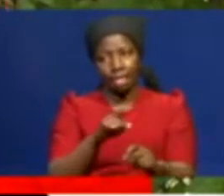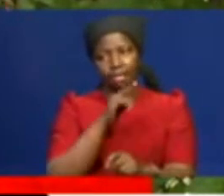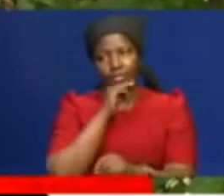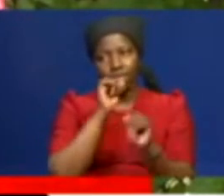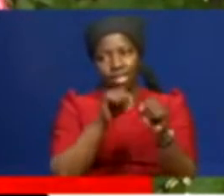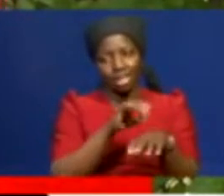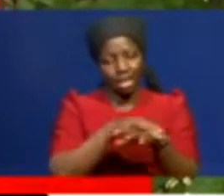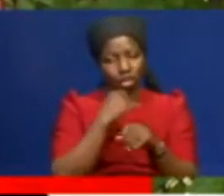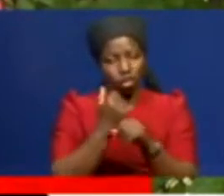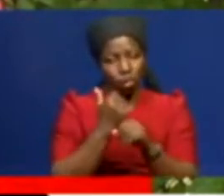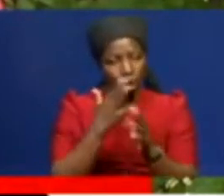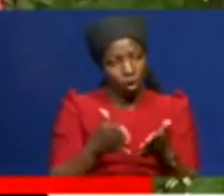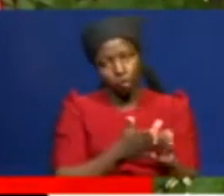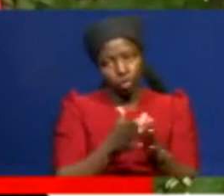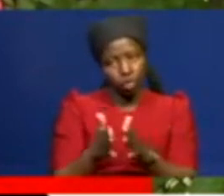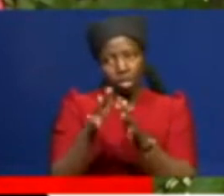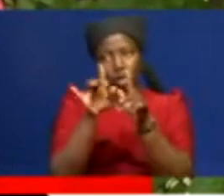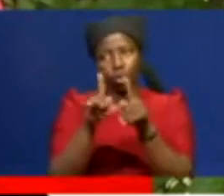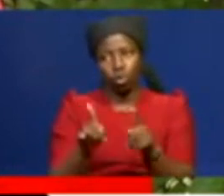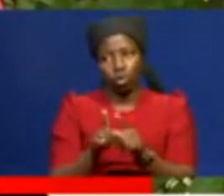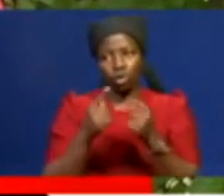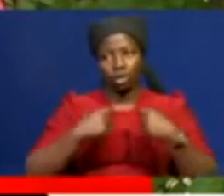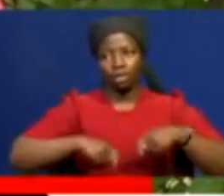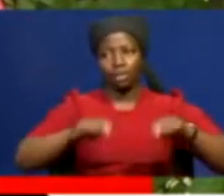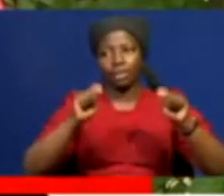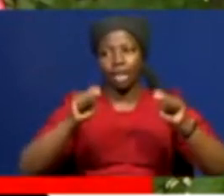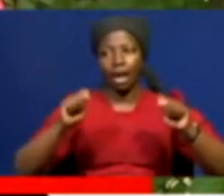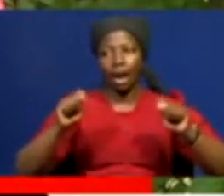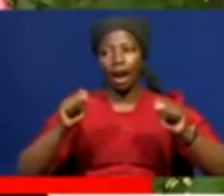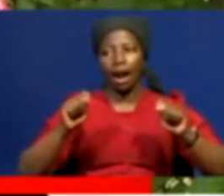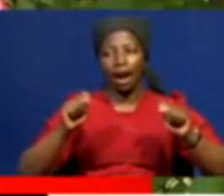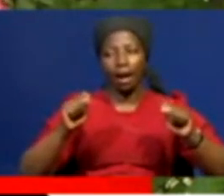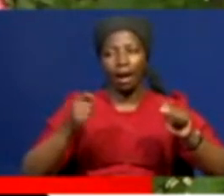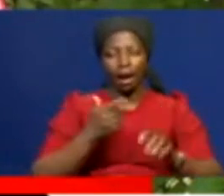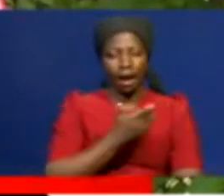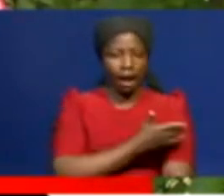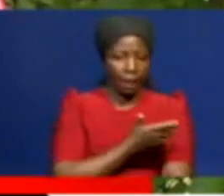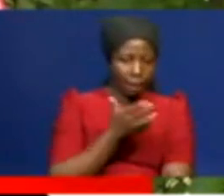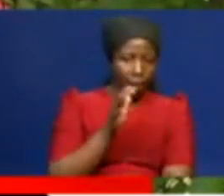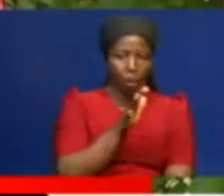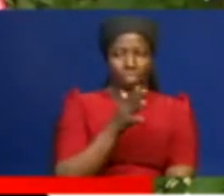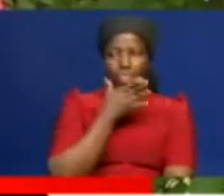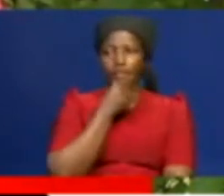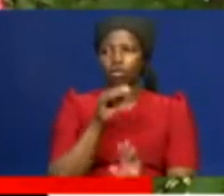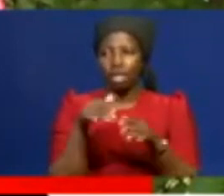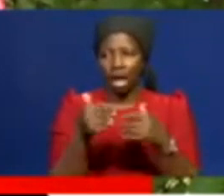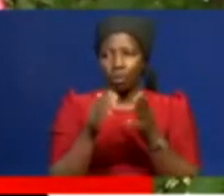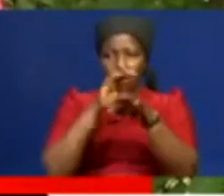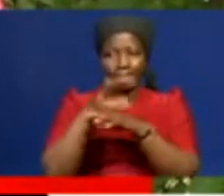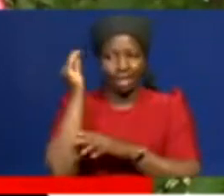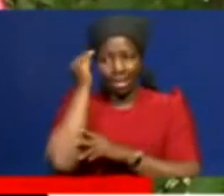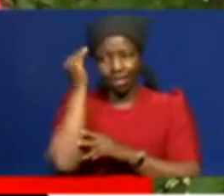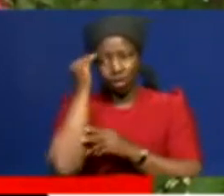to get job opportunities. Also, we try and empower these boys by getting them scholarships.